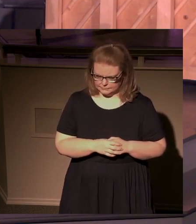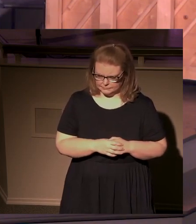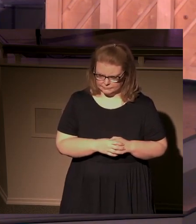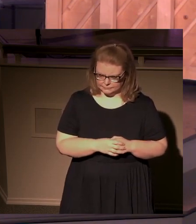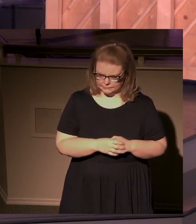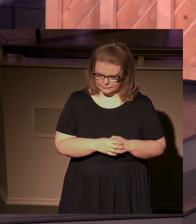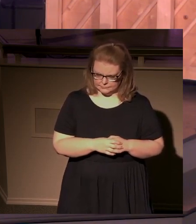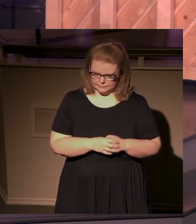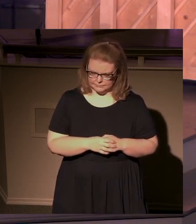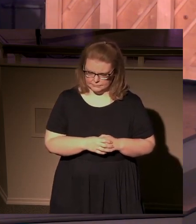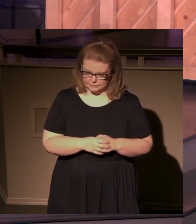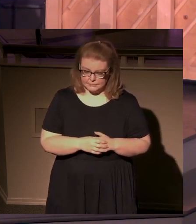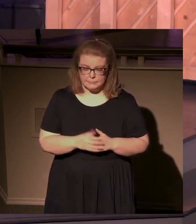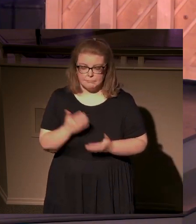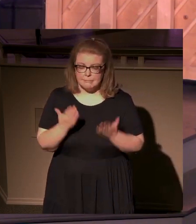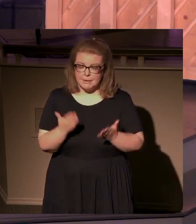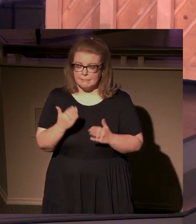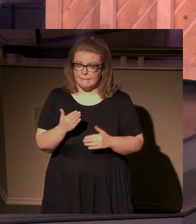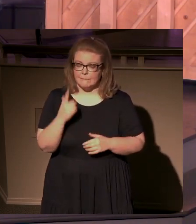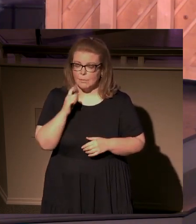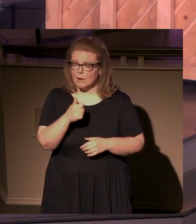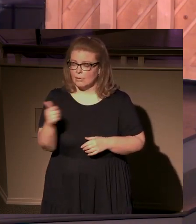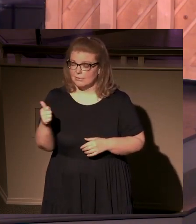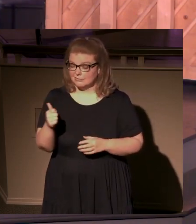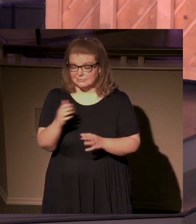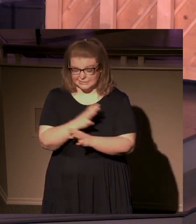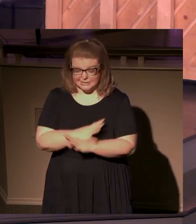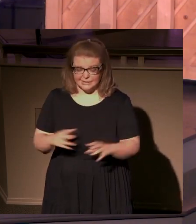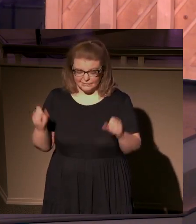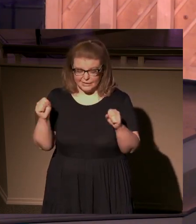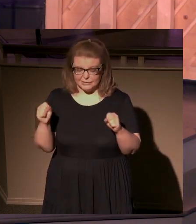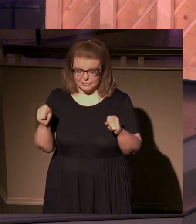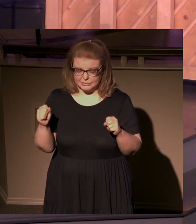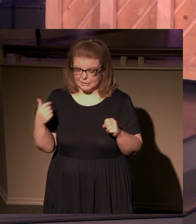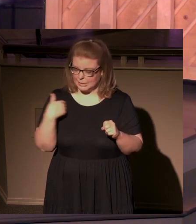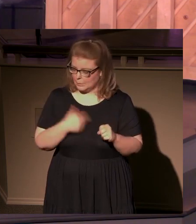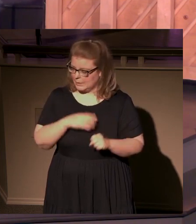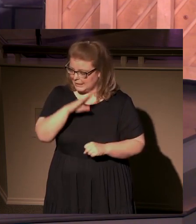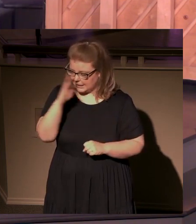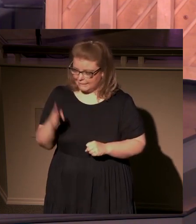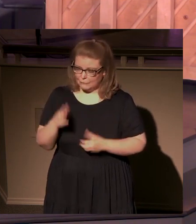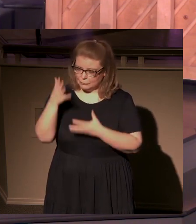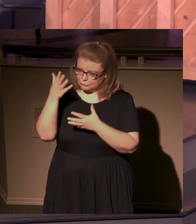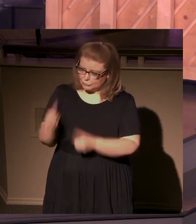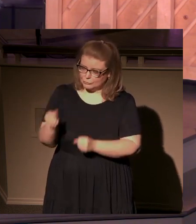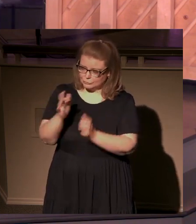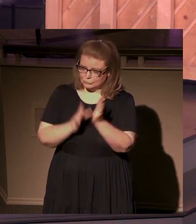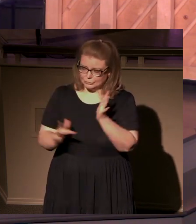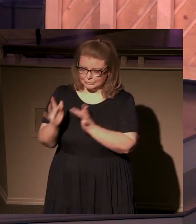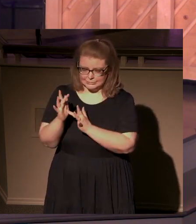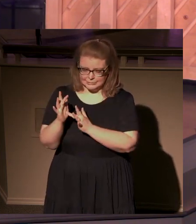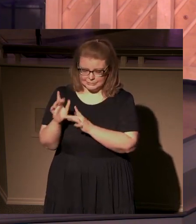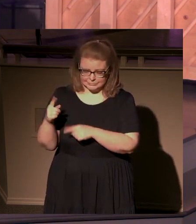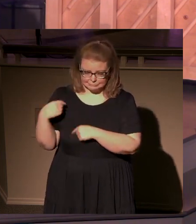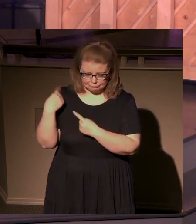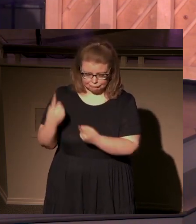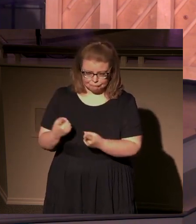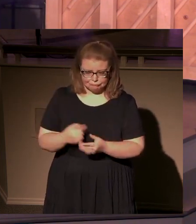Lord, for some of us, it's salvation. We've never trusted you.